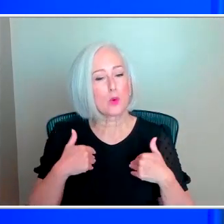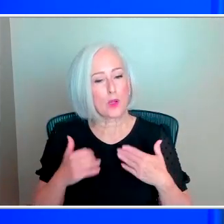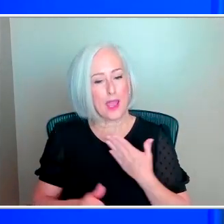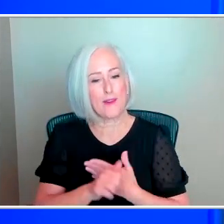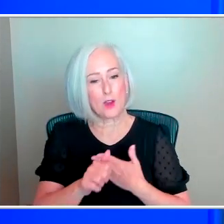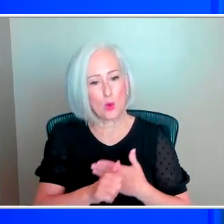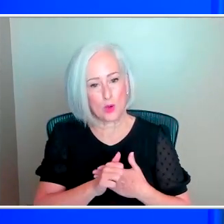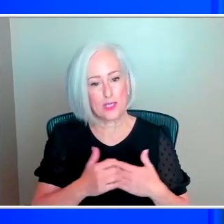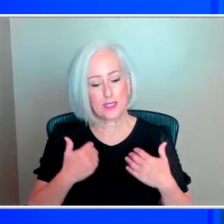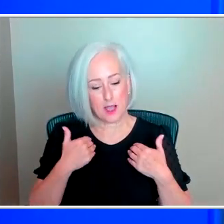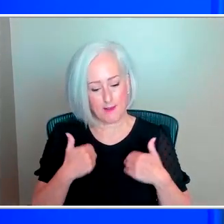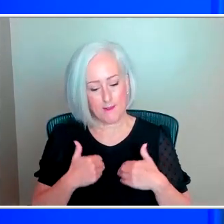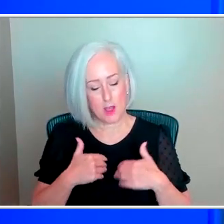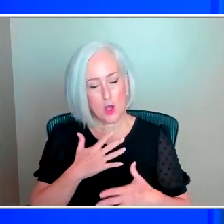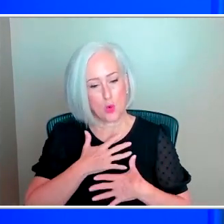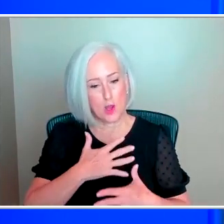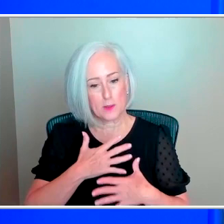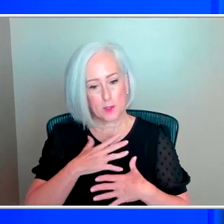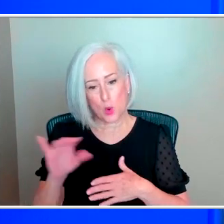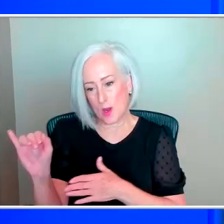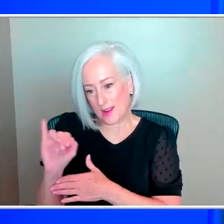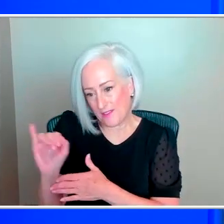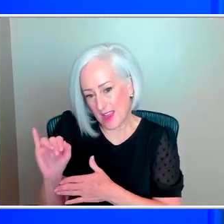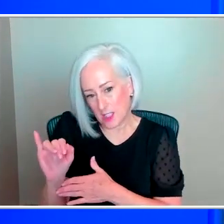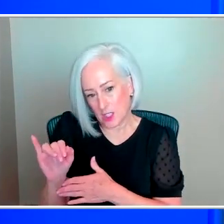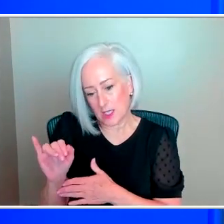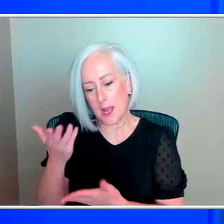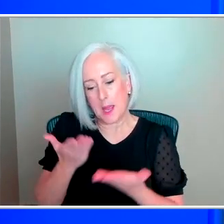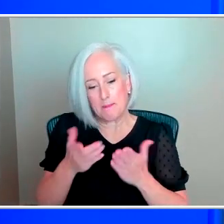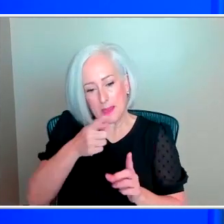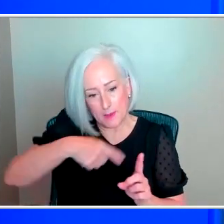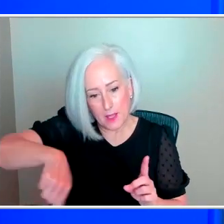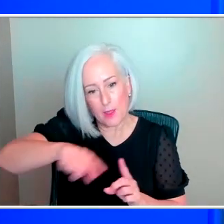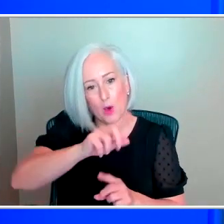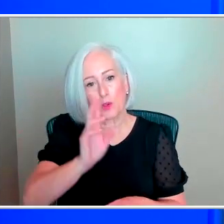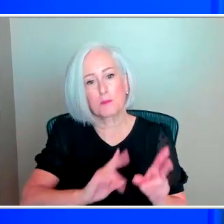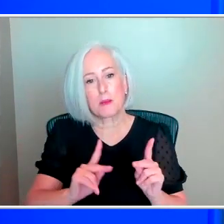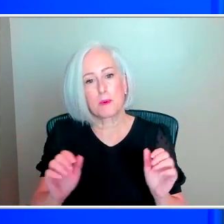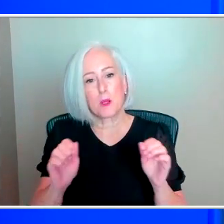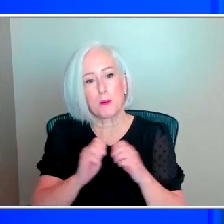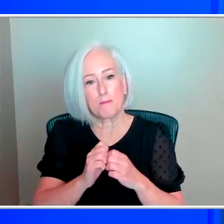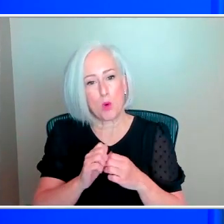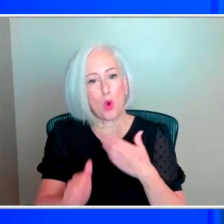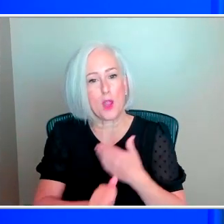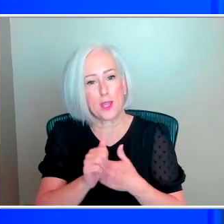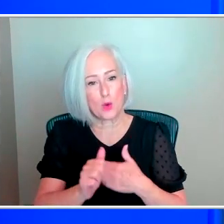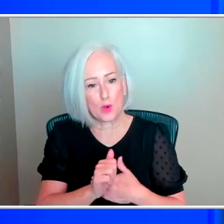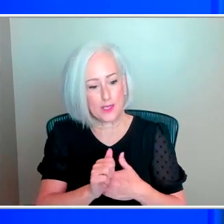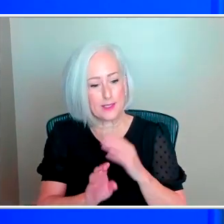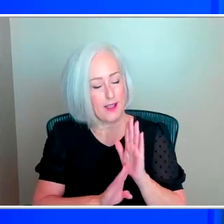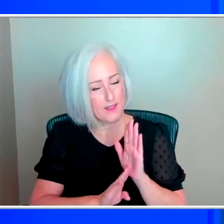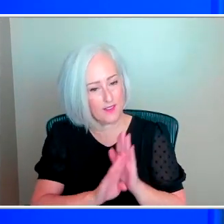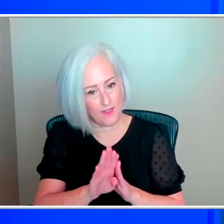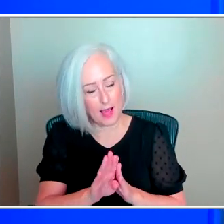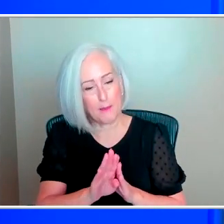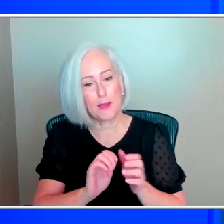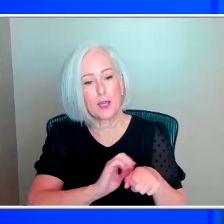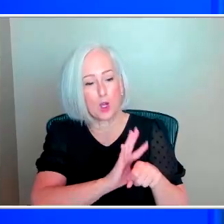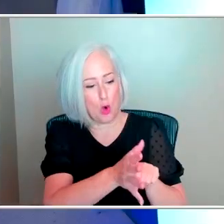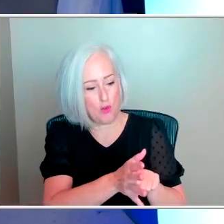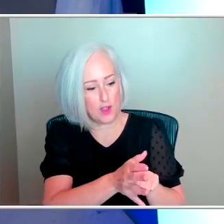so people in that particular might be at more risk to developing COVID. I mean, that's a small population, but I think it does